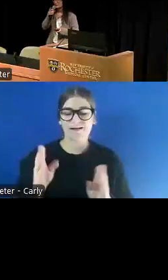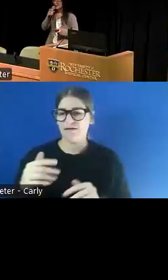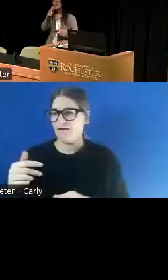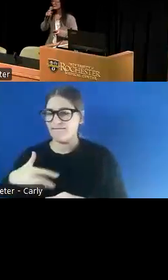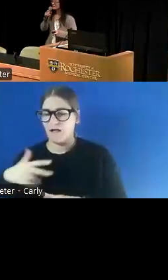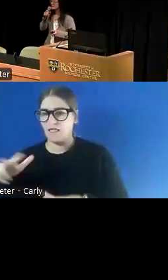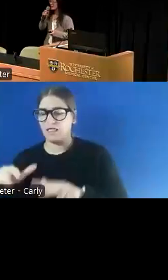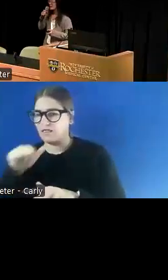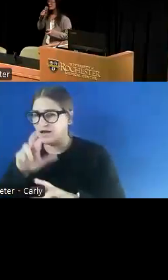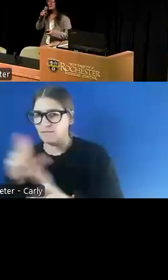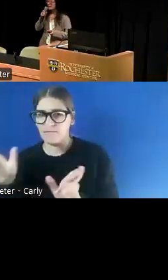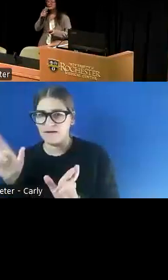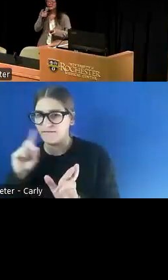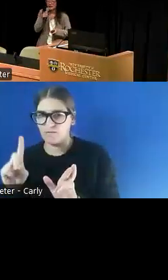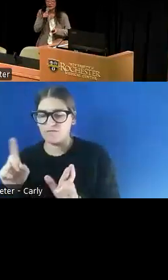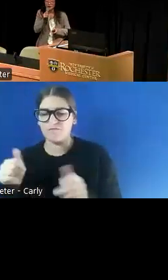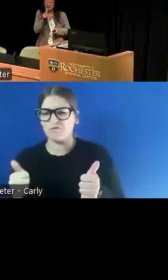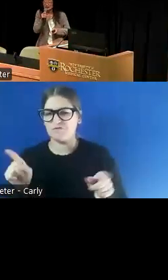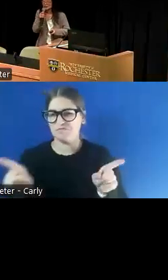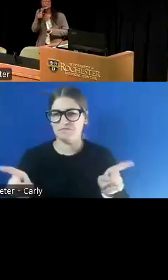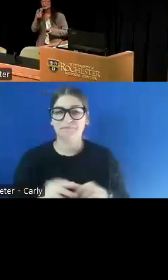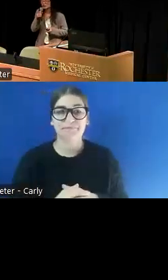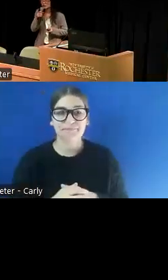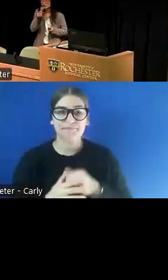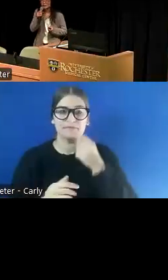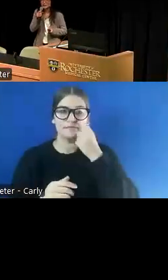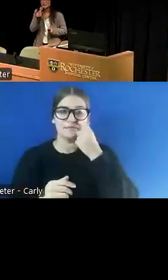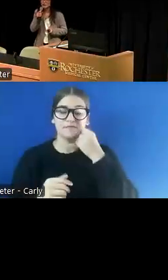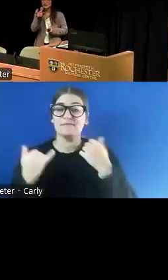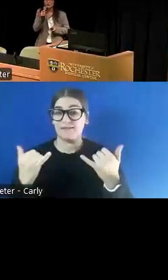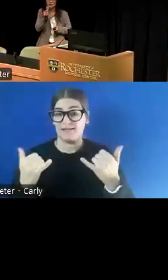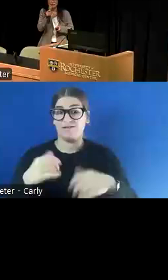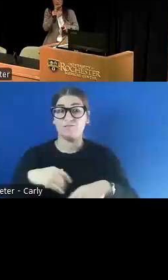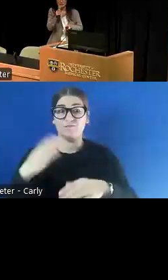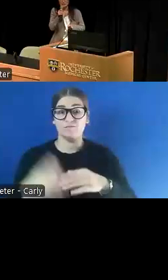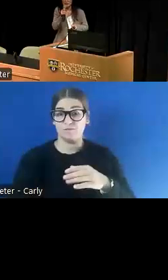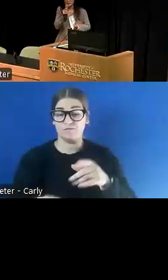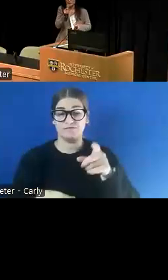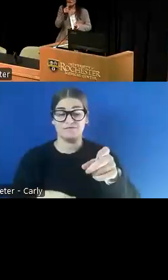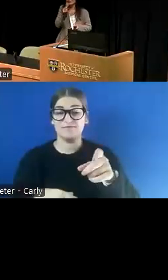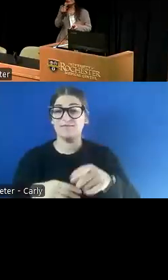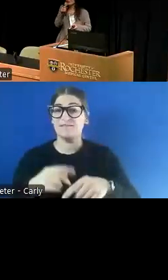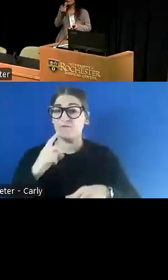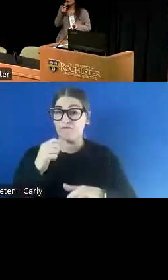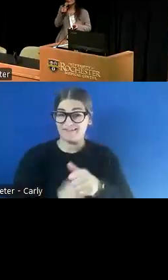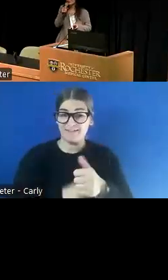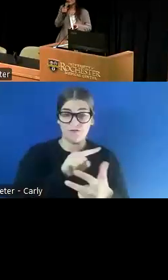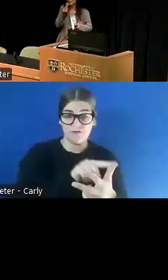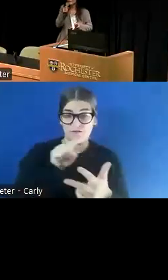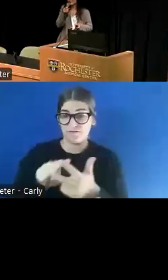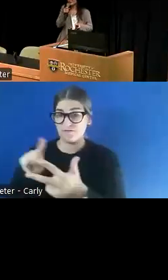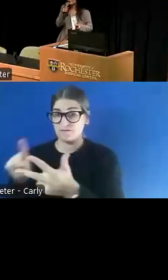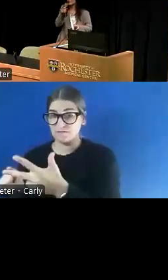So the chaplains said that foundational to their suicide prevention, intervention, and postvention strategy